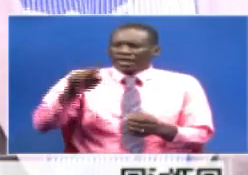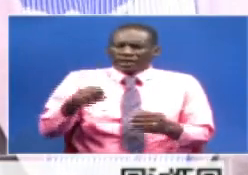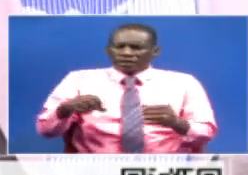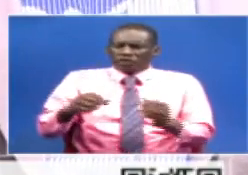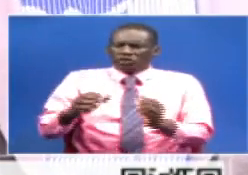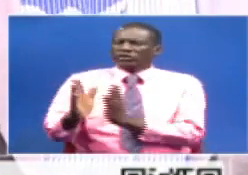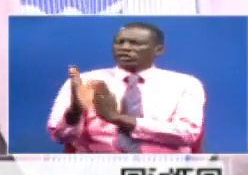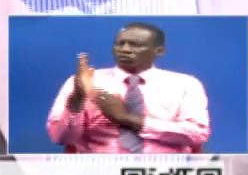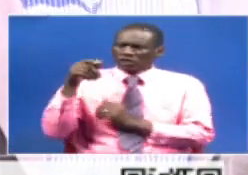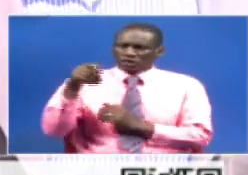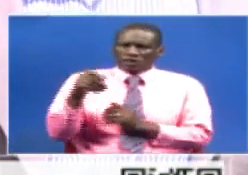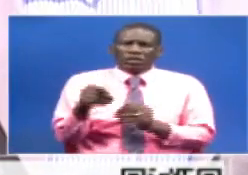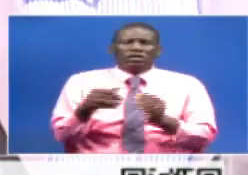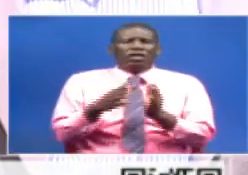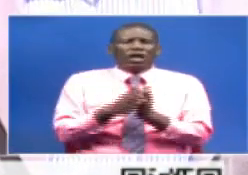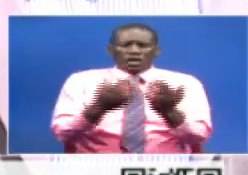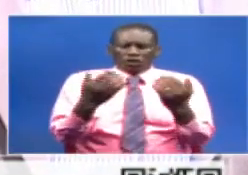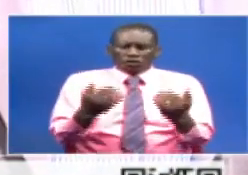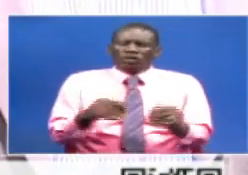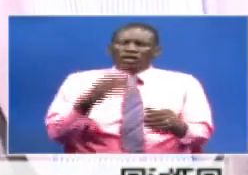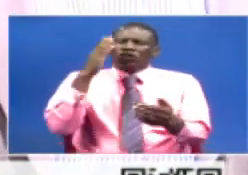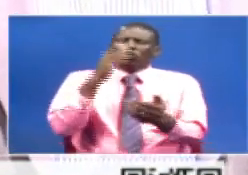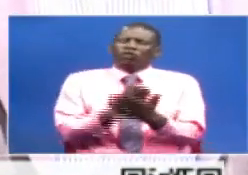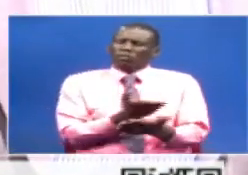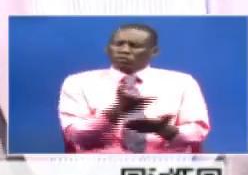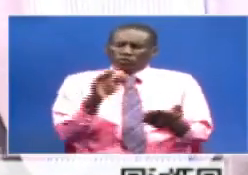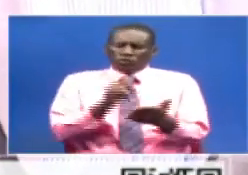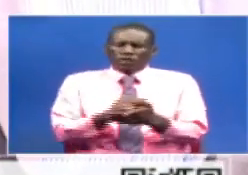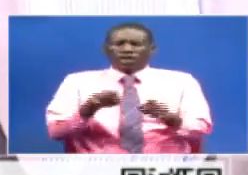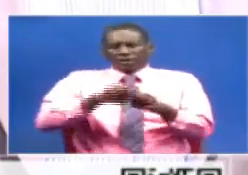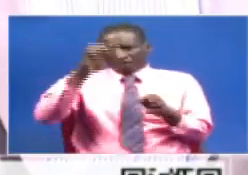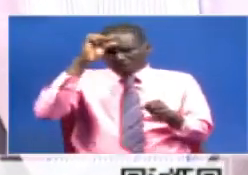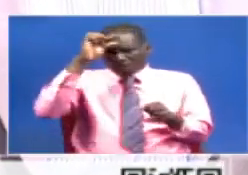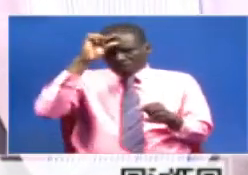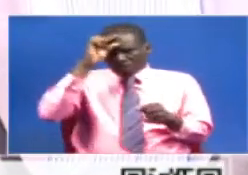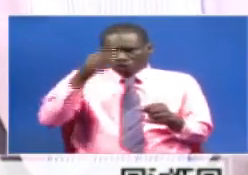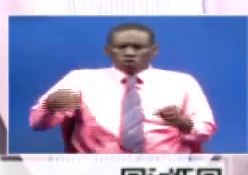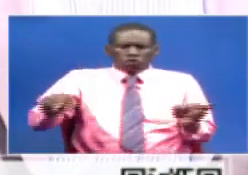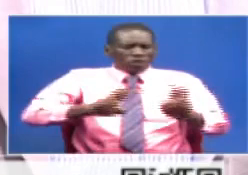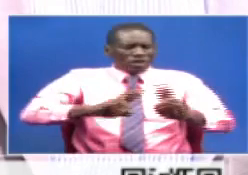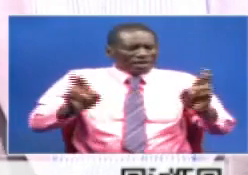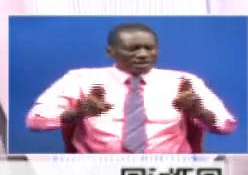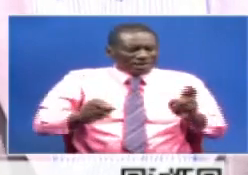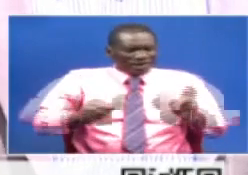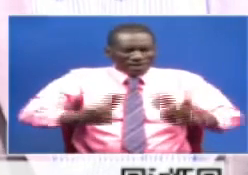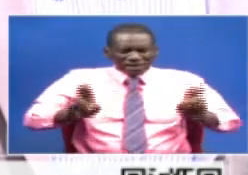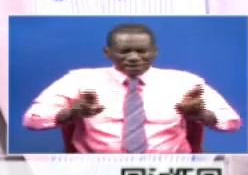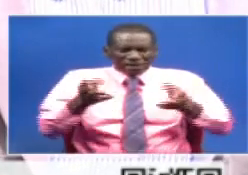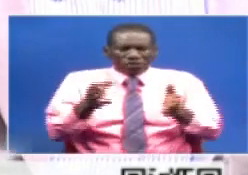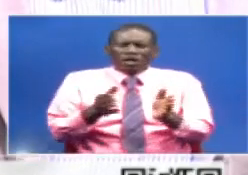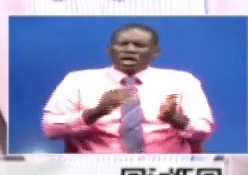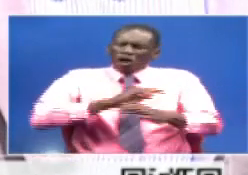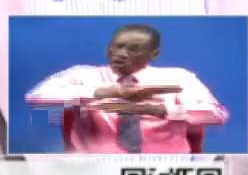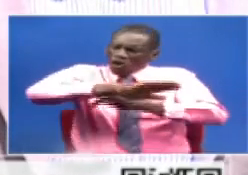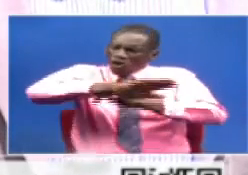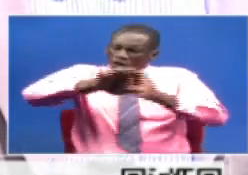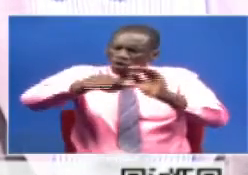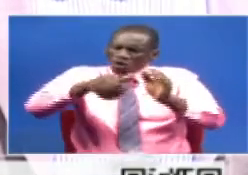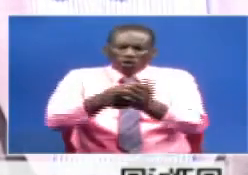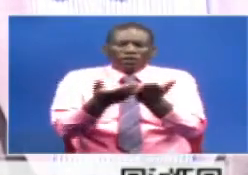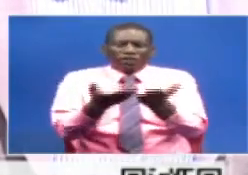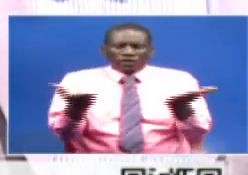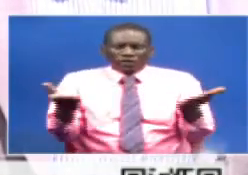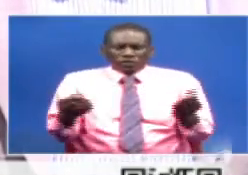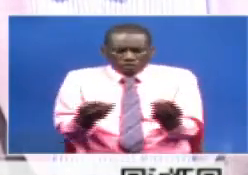interior and national administration, and I can assure you that as government we are properly aligned and that